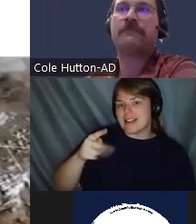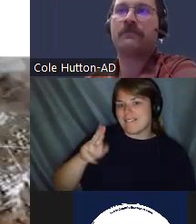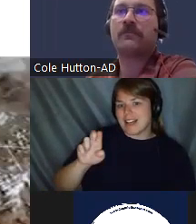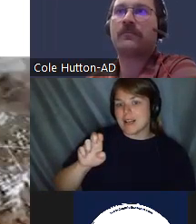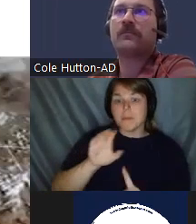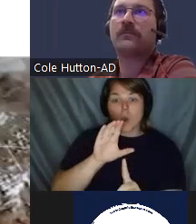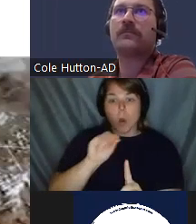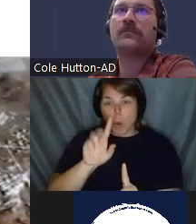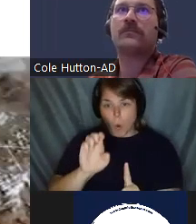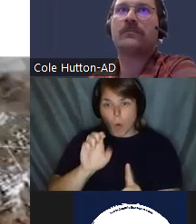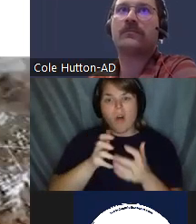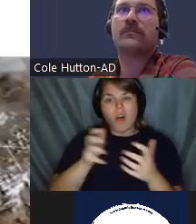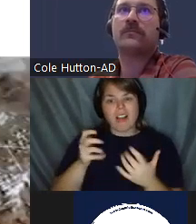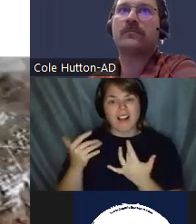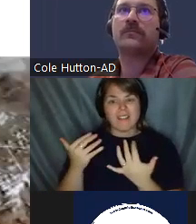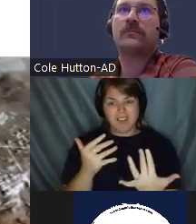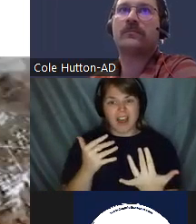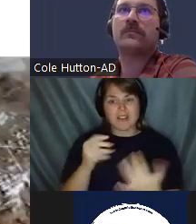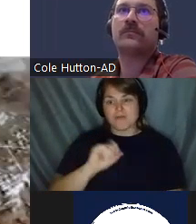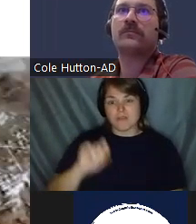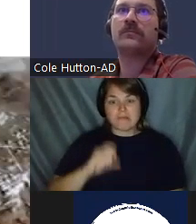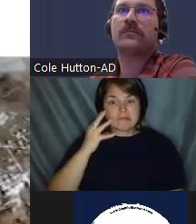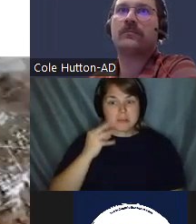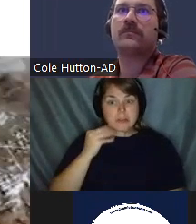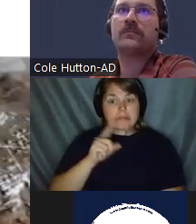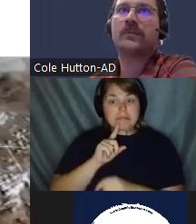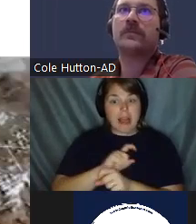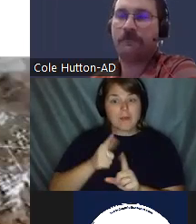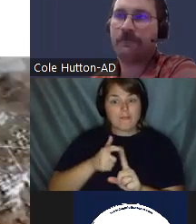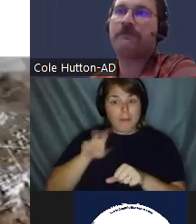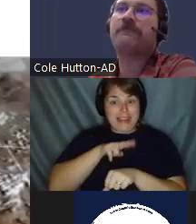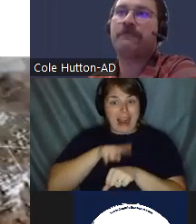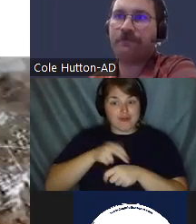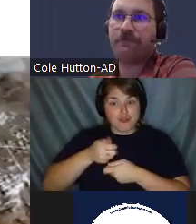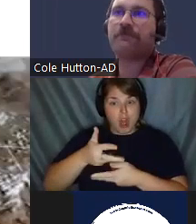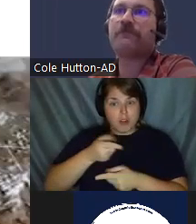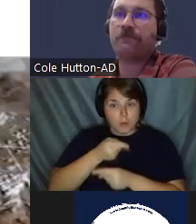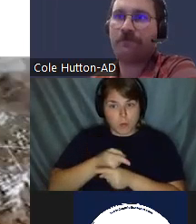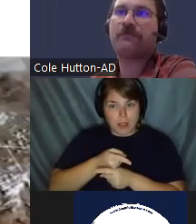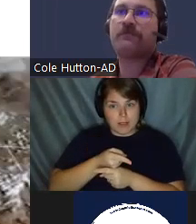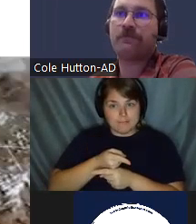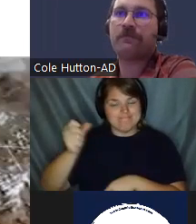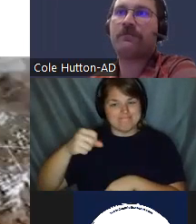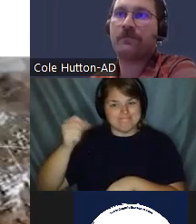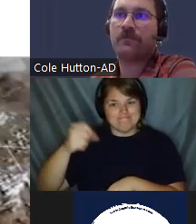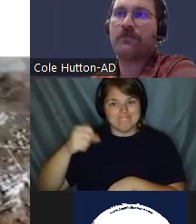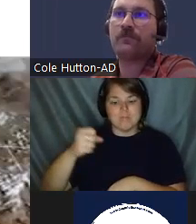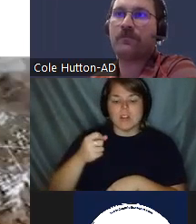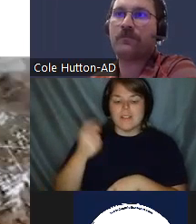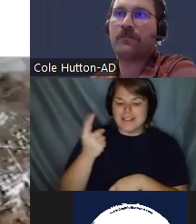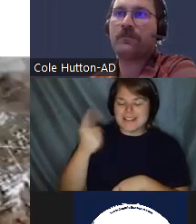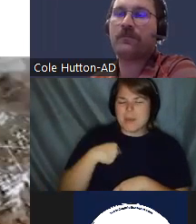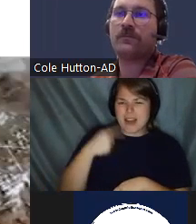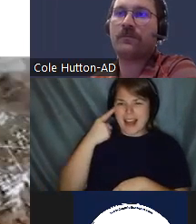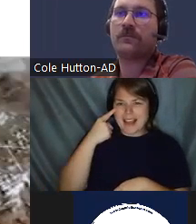lot of the fires that Stockton was experiencing were due to natural causes as well. And something that I think is even, I